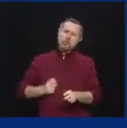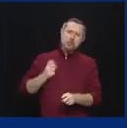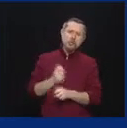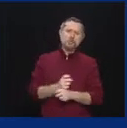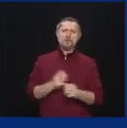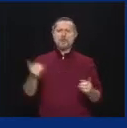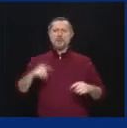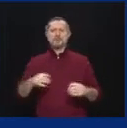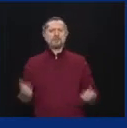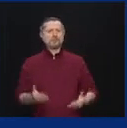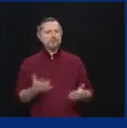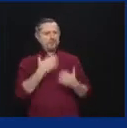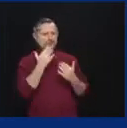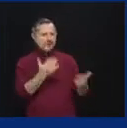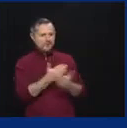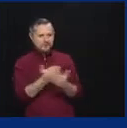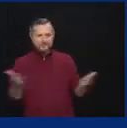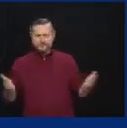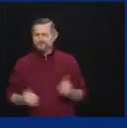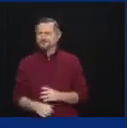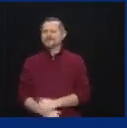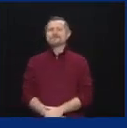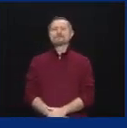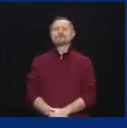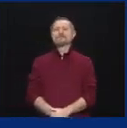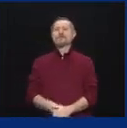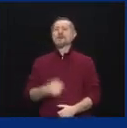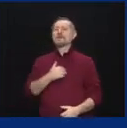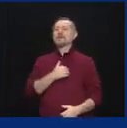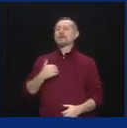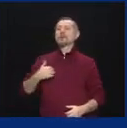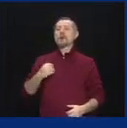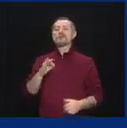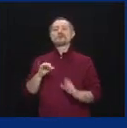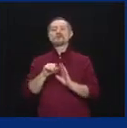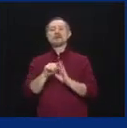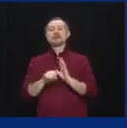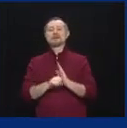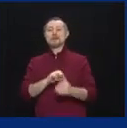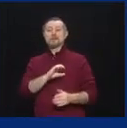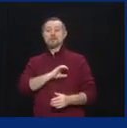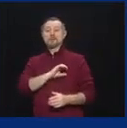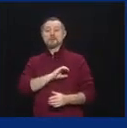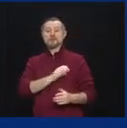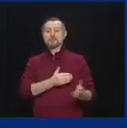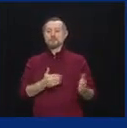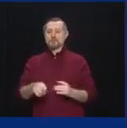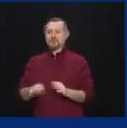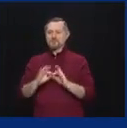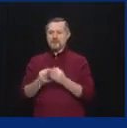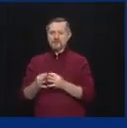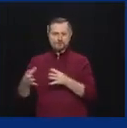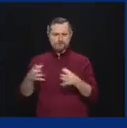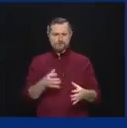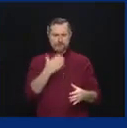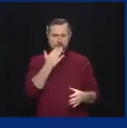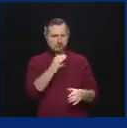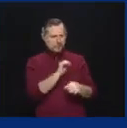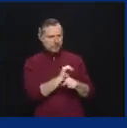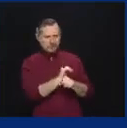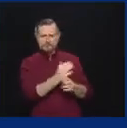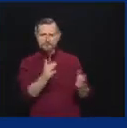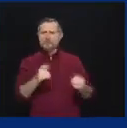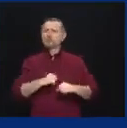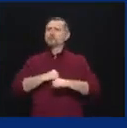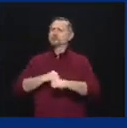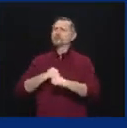want to thank them for putting this together, as well as the members of the state police who are here and brought their families, and thank you for all you do to protect New Yorkers every